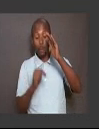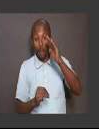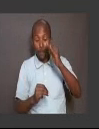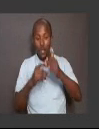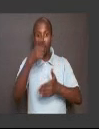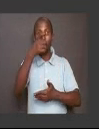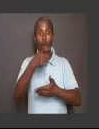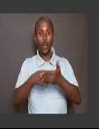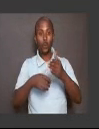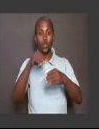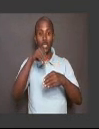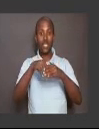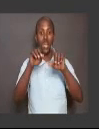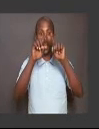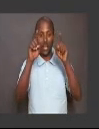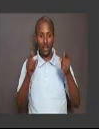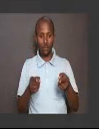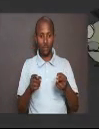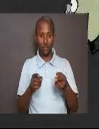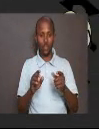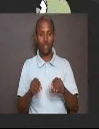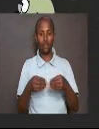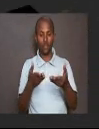values occur on the given interval.